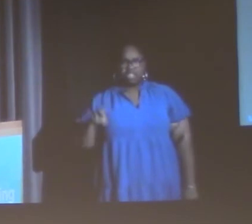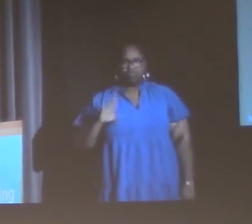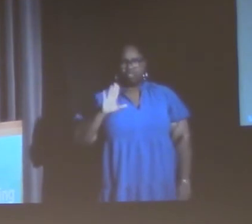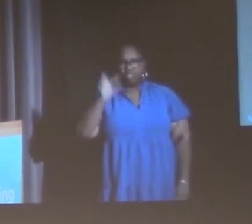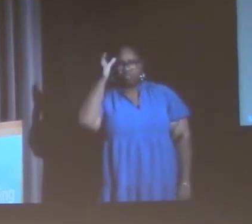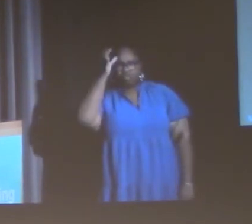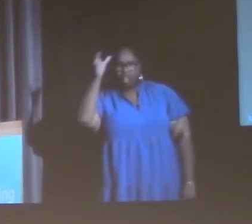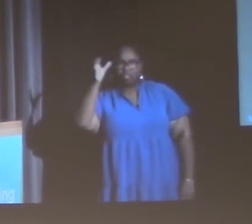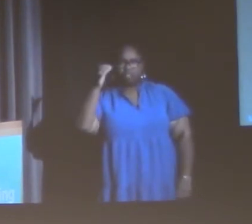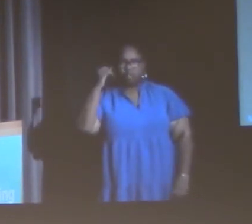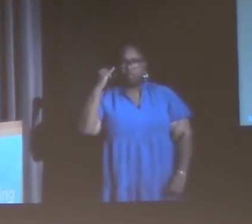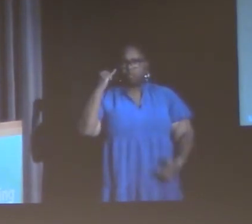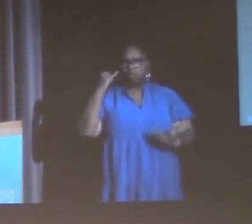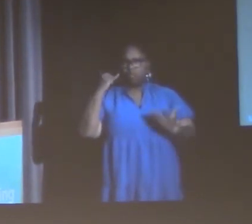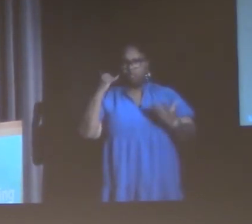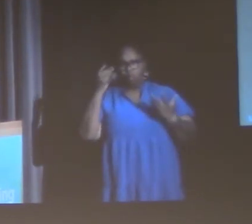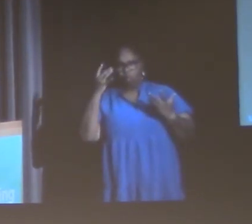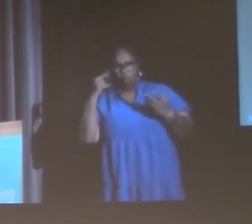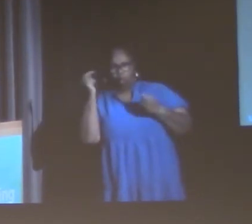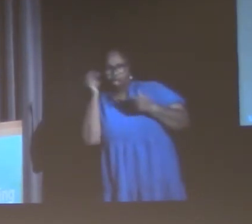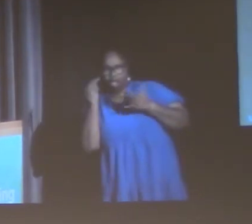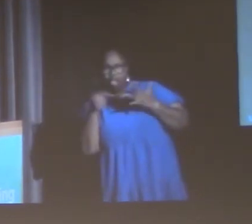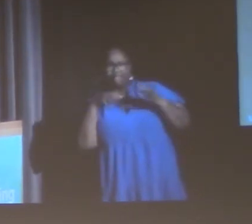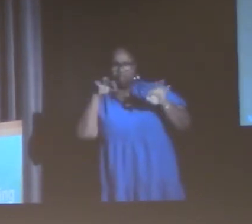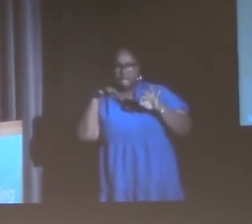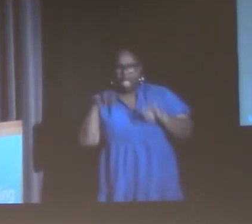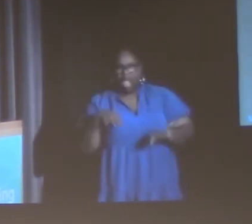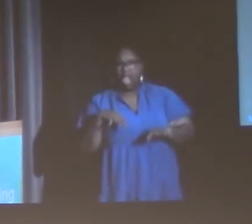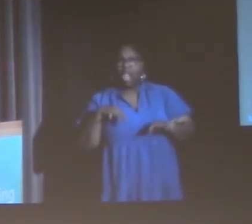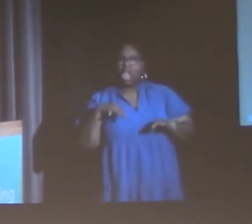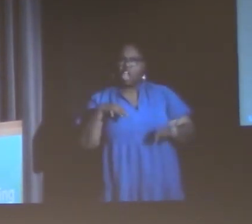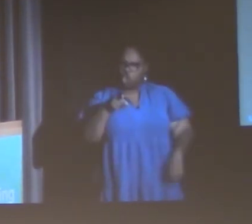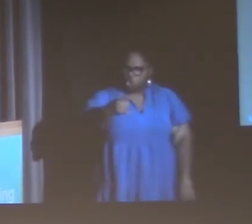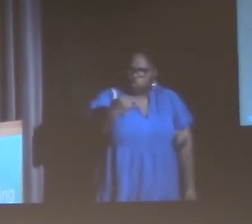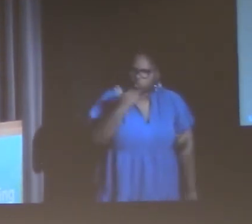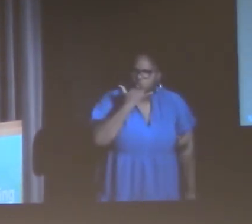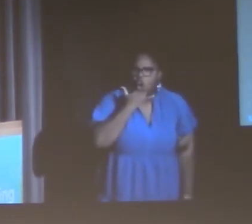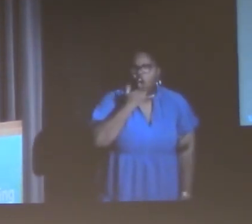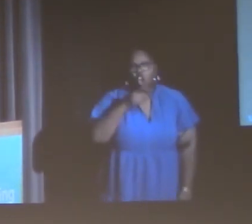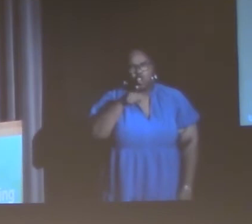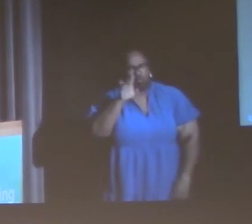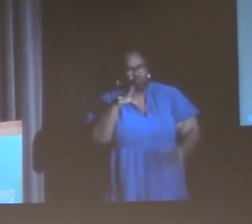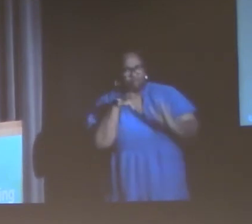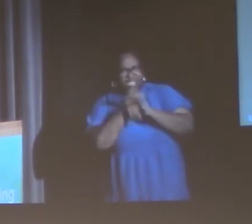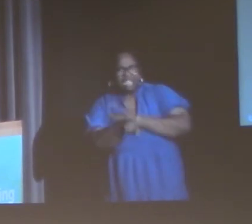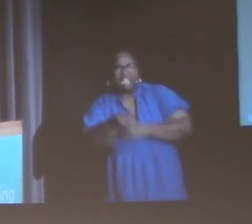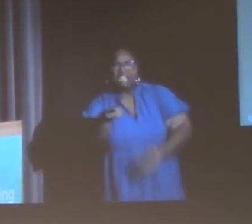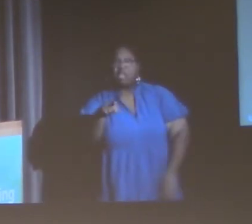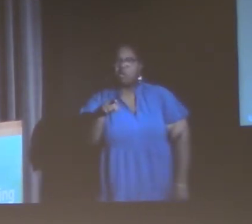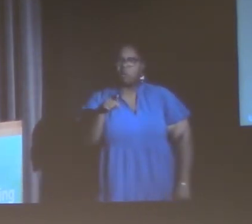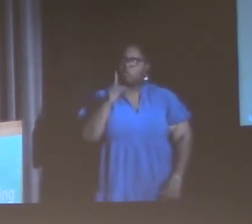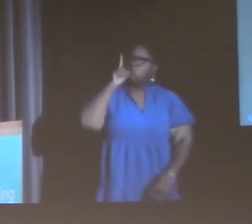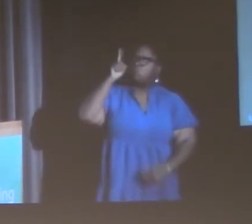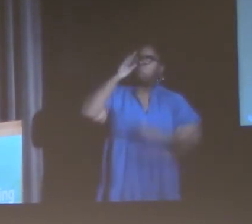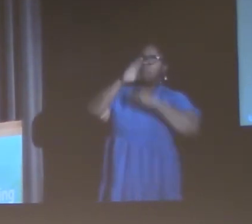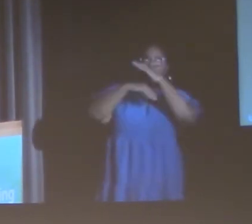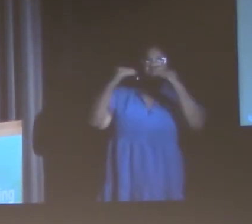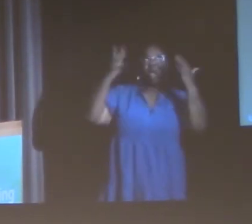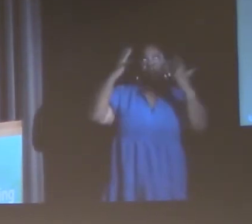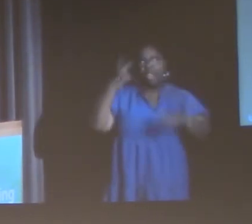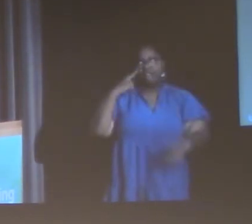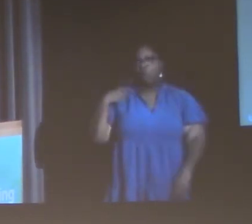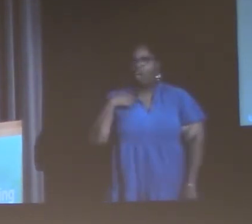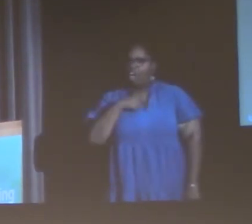why they fight for and what is waiting and why I am wrong and why I should be killed. So it's completely